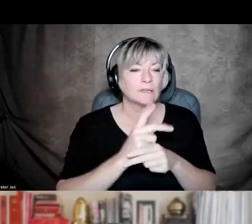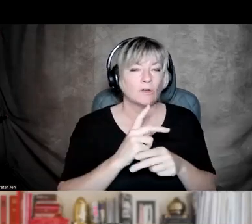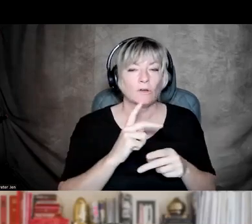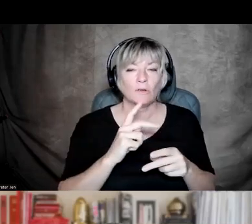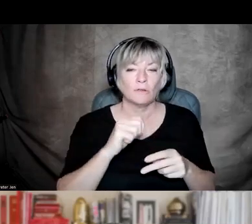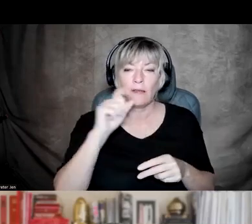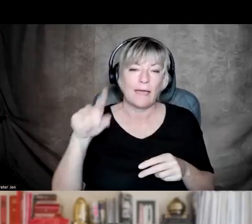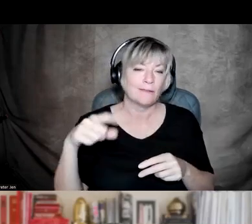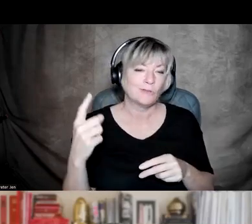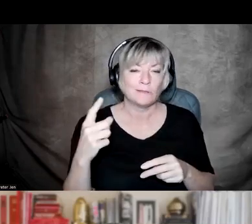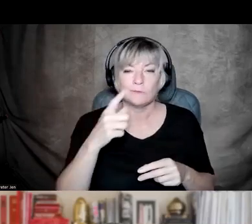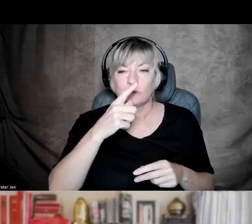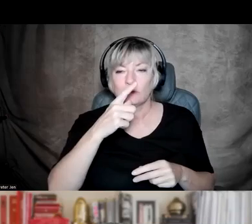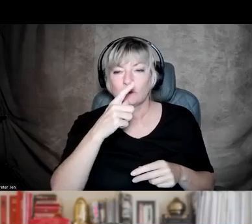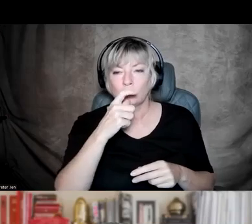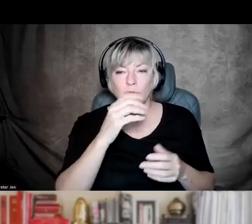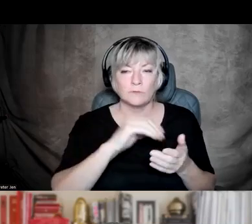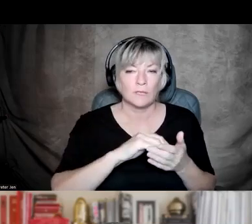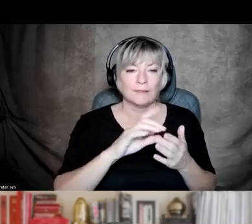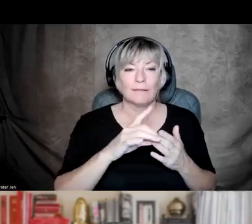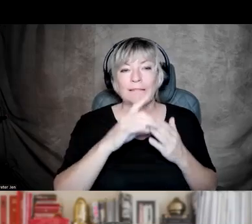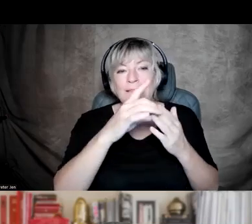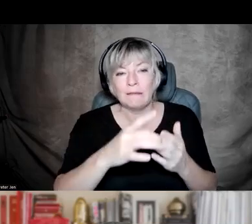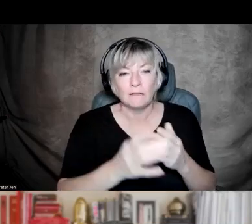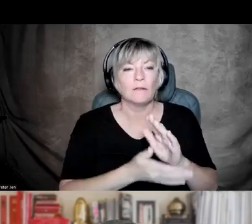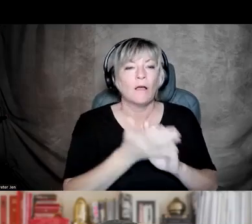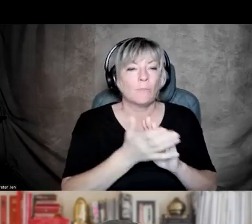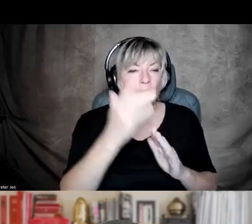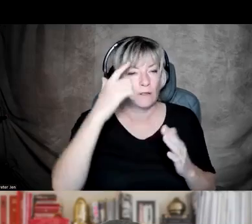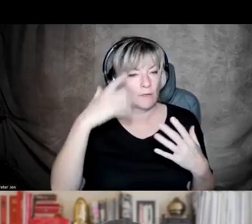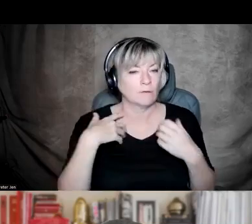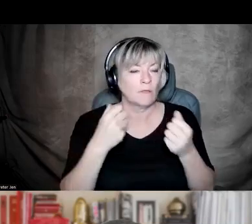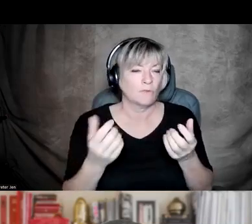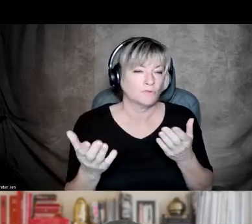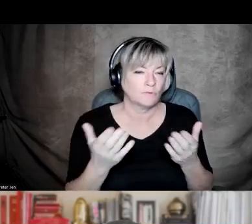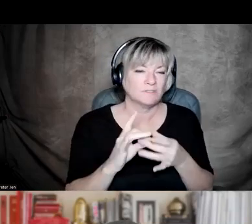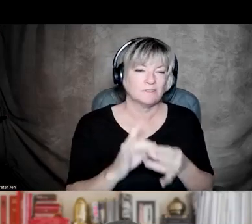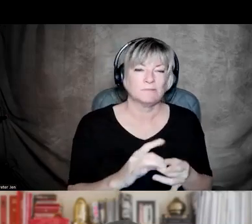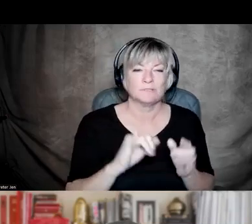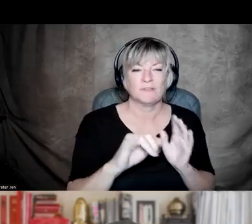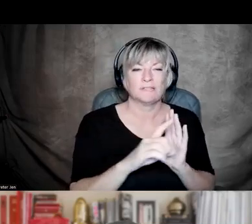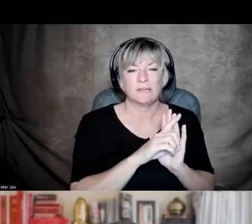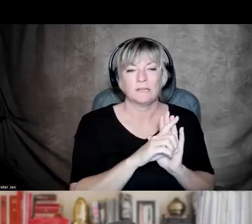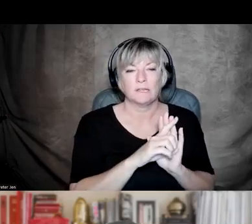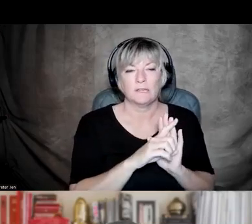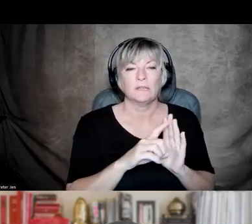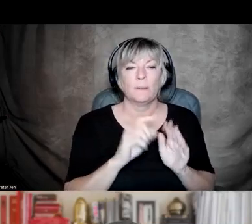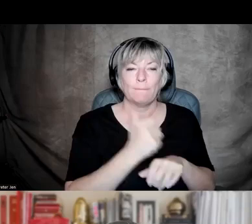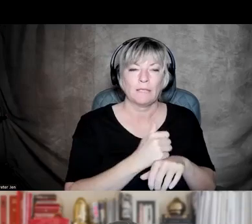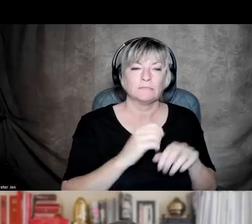not just consider who is, again, like leading or operating mental health services in terms of identity-based diversity, but